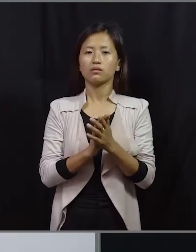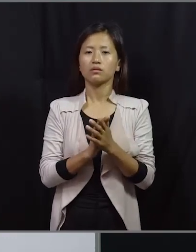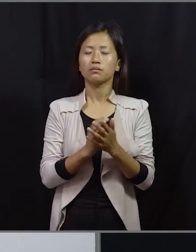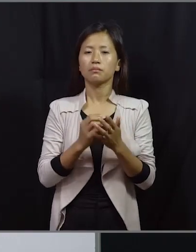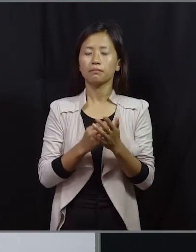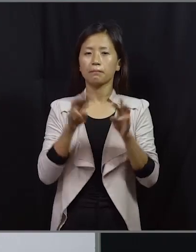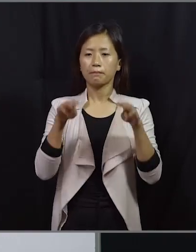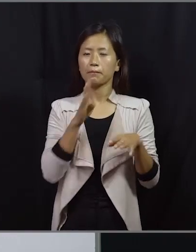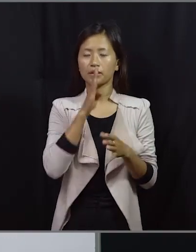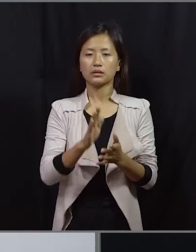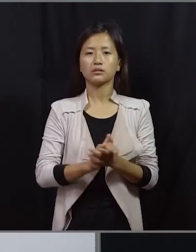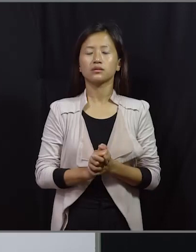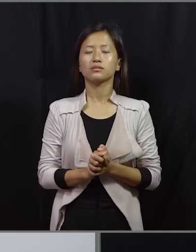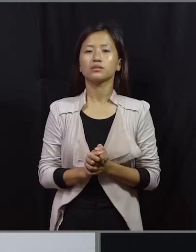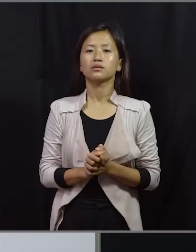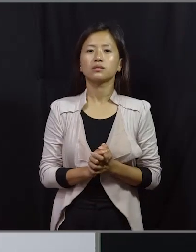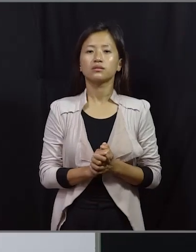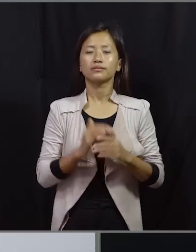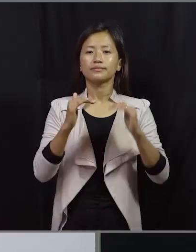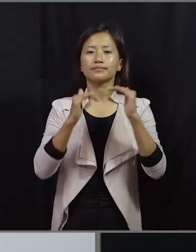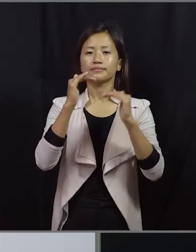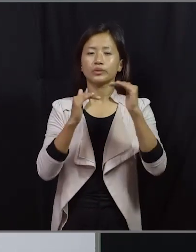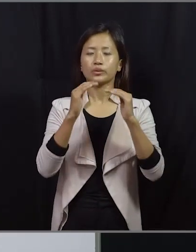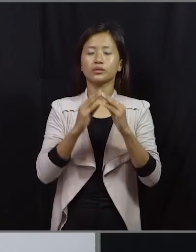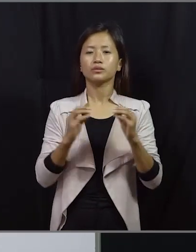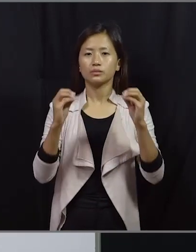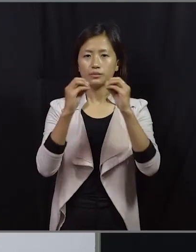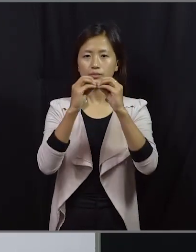or may not be equal to B.